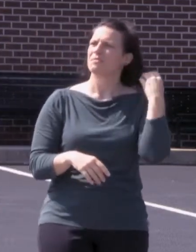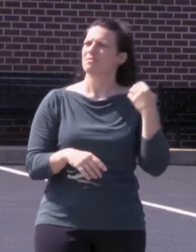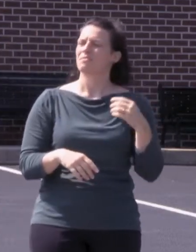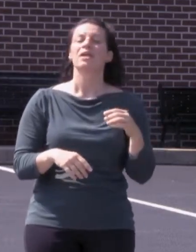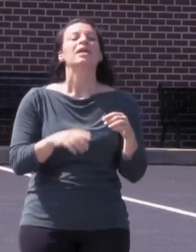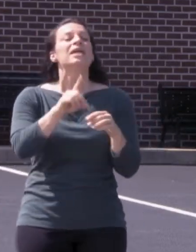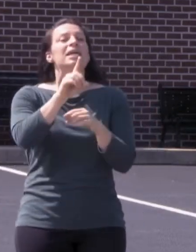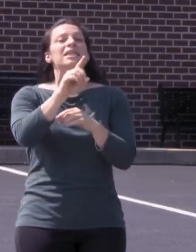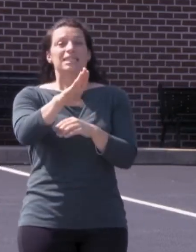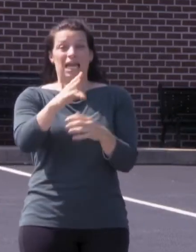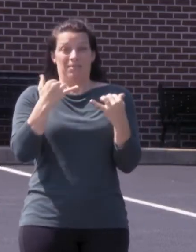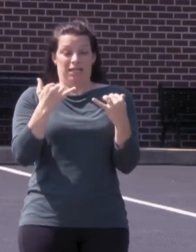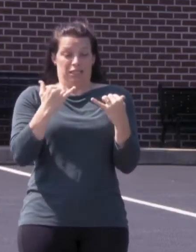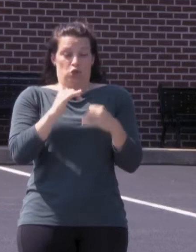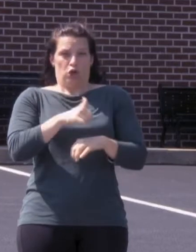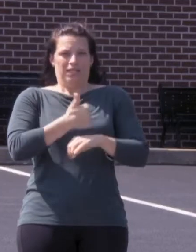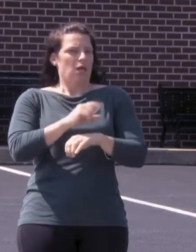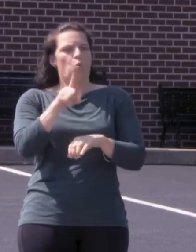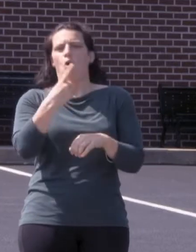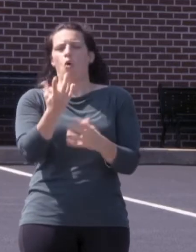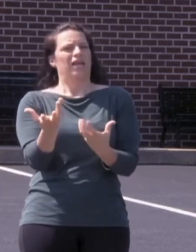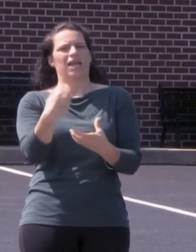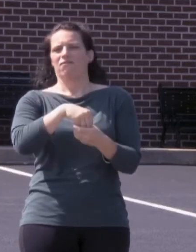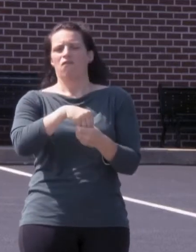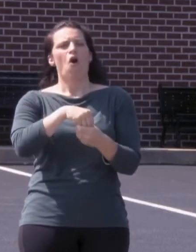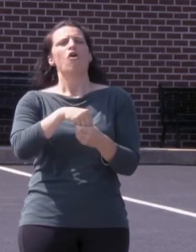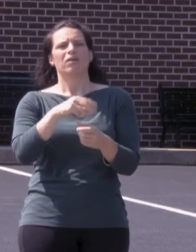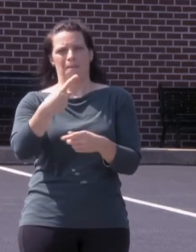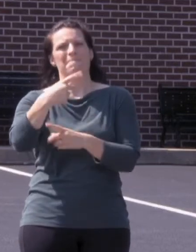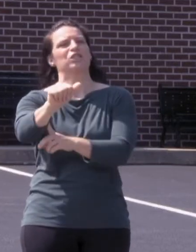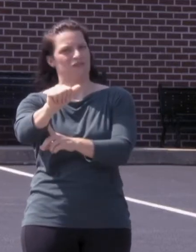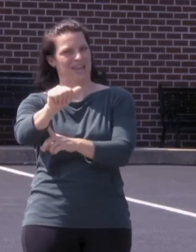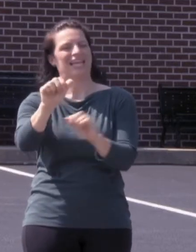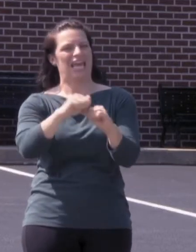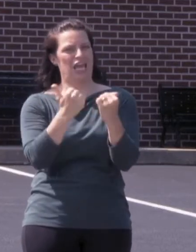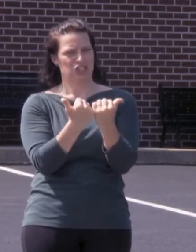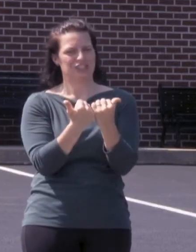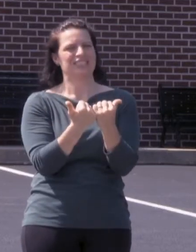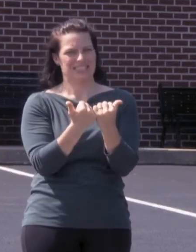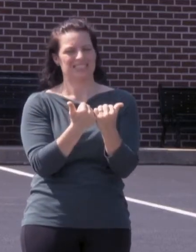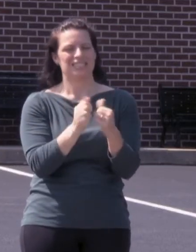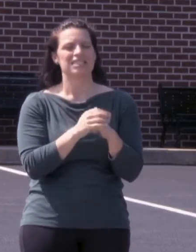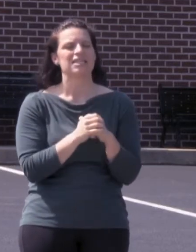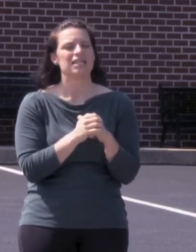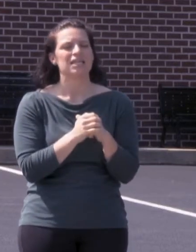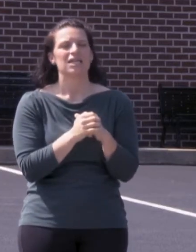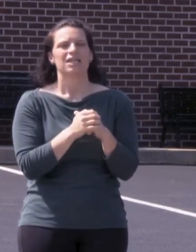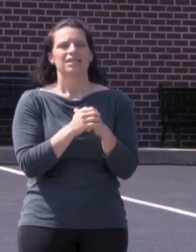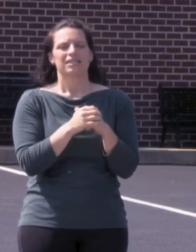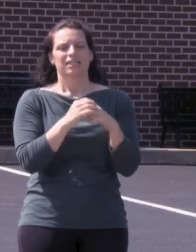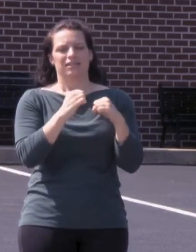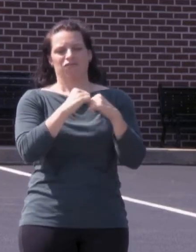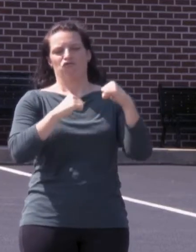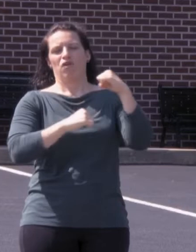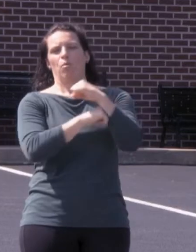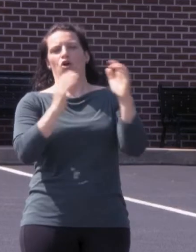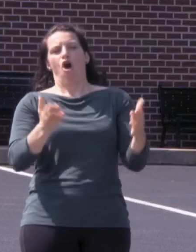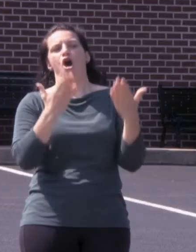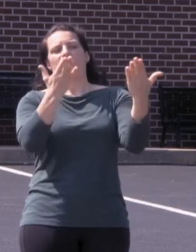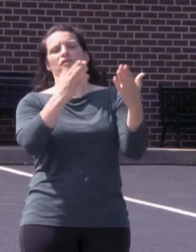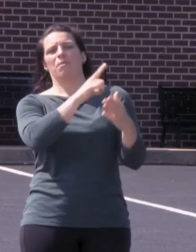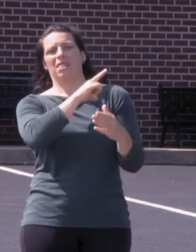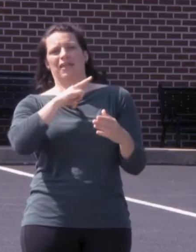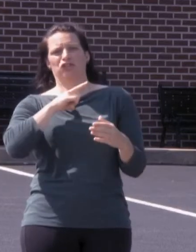The database as currently set up will only involve Pennsylvania agencies. The framework that was offered by the